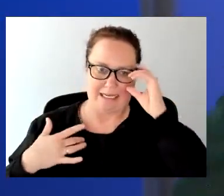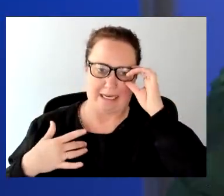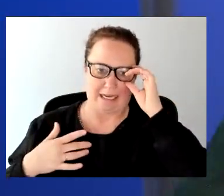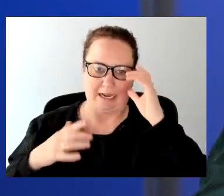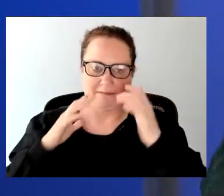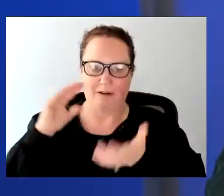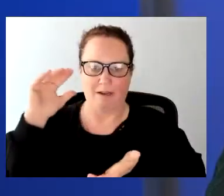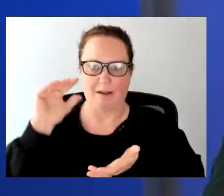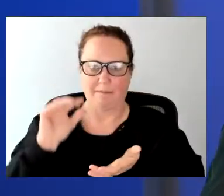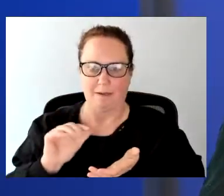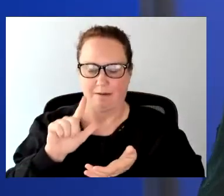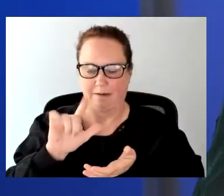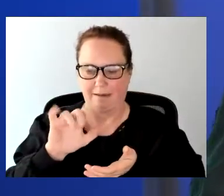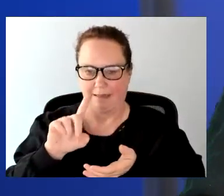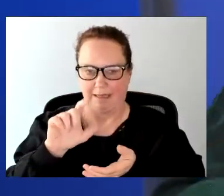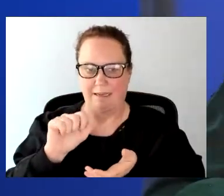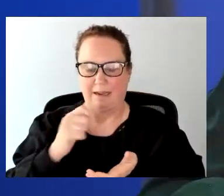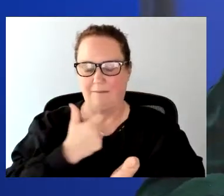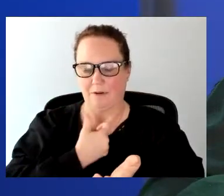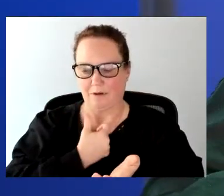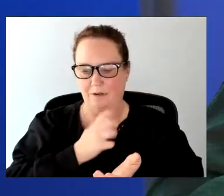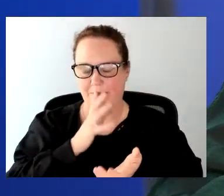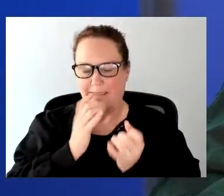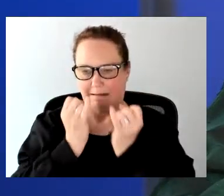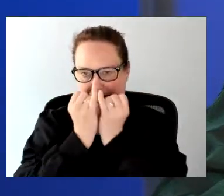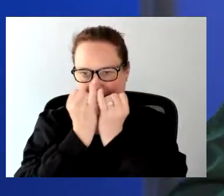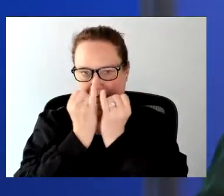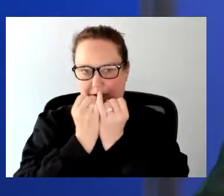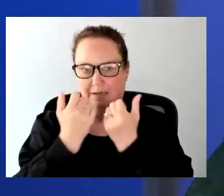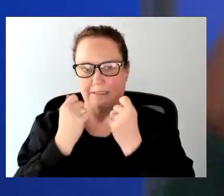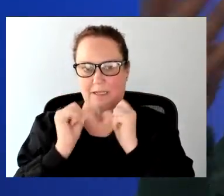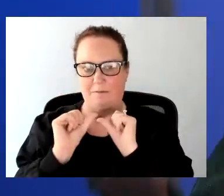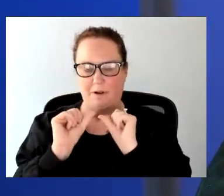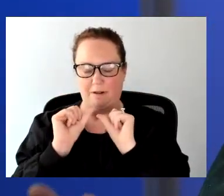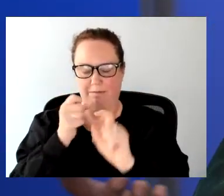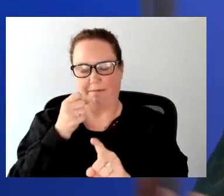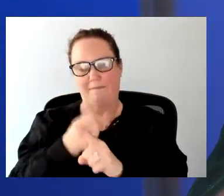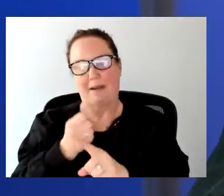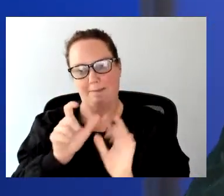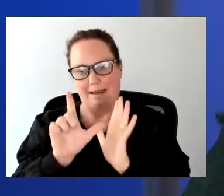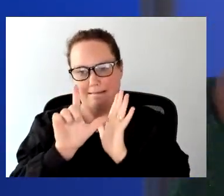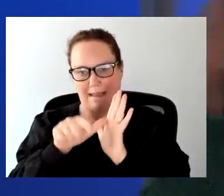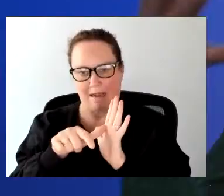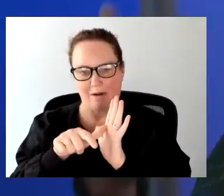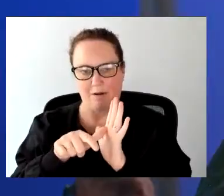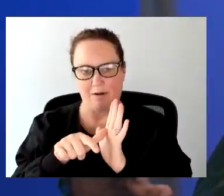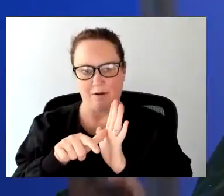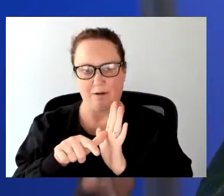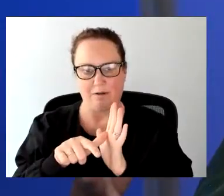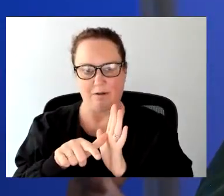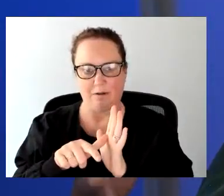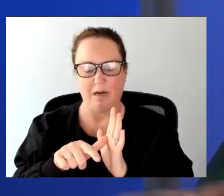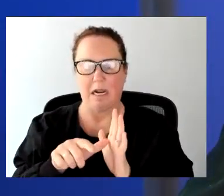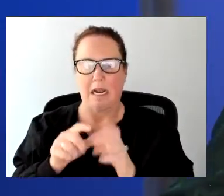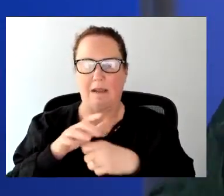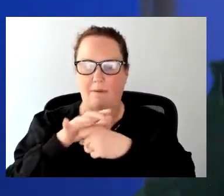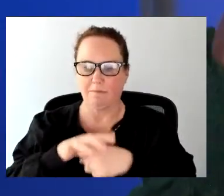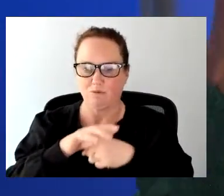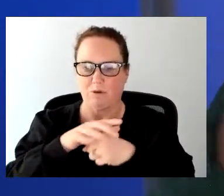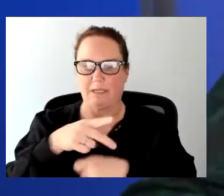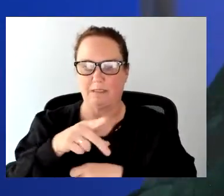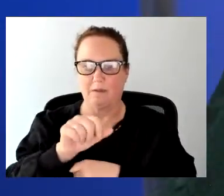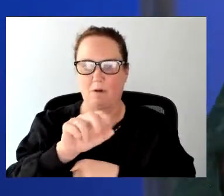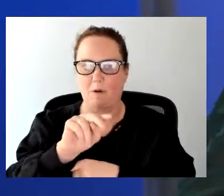calm down, Linda. I have to talk to myself because I know it's going to trigger something later. Also, if I am stressed or panicked and